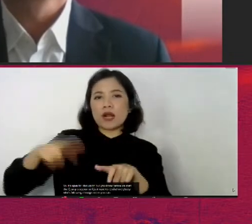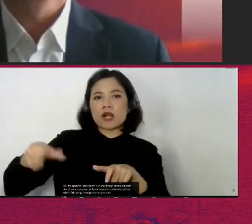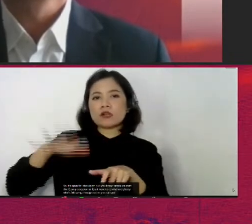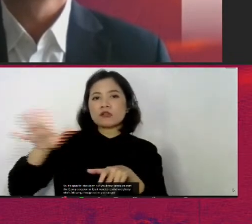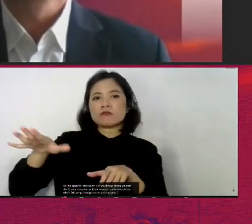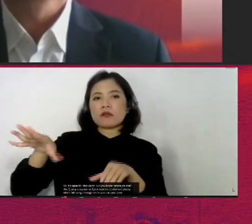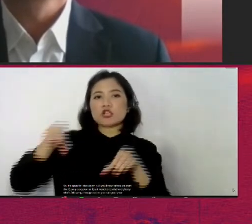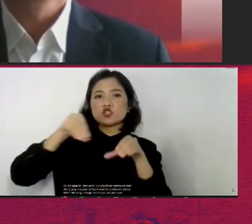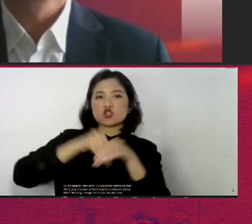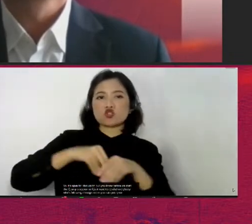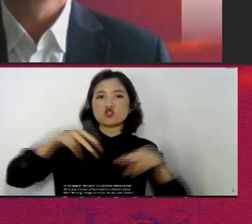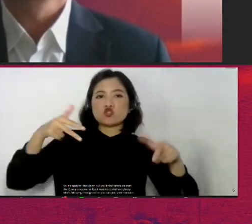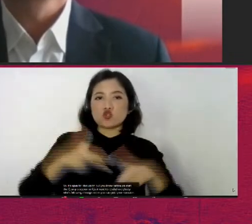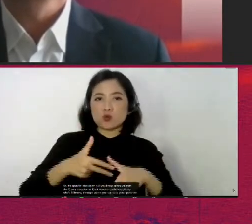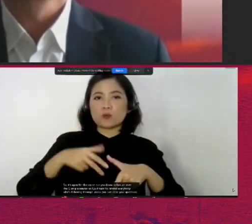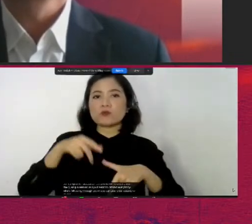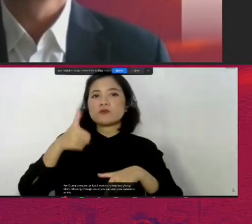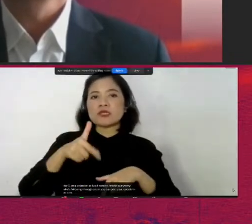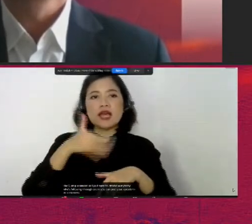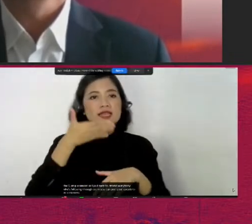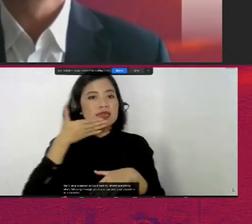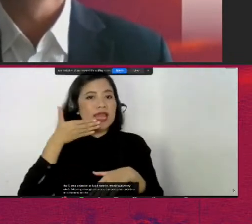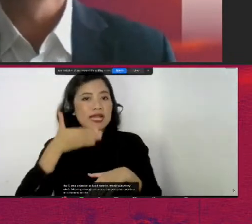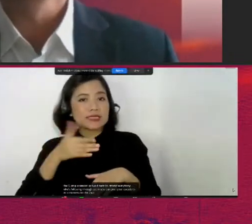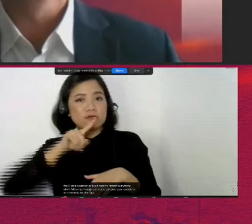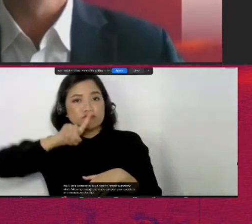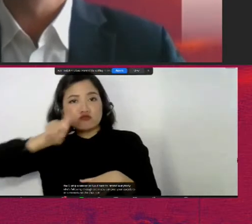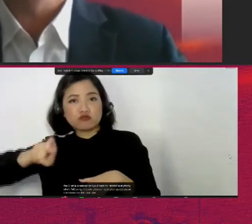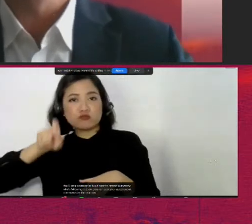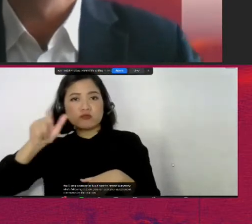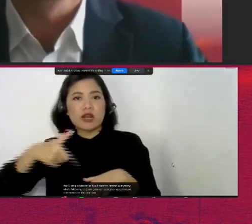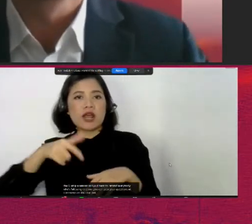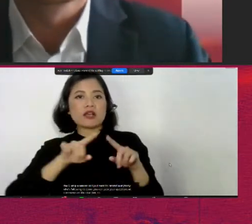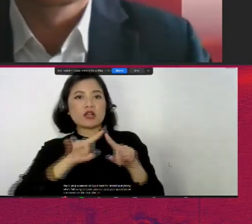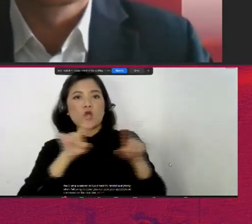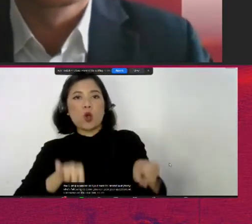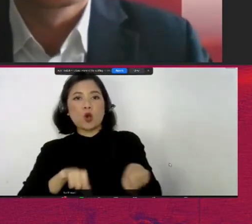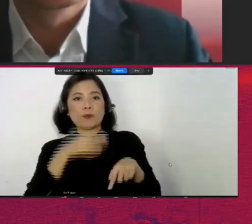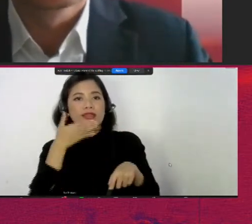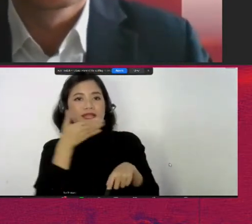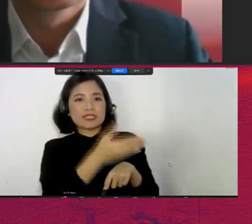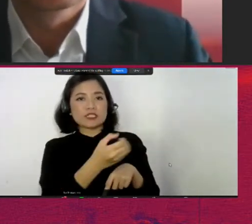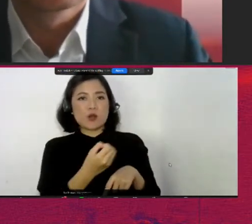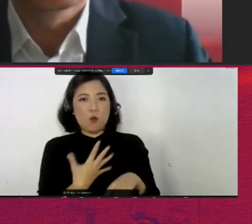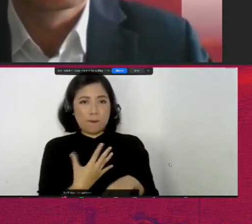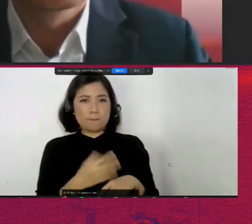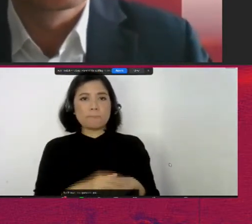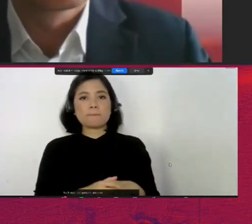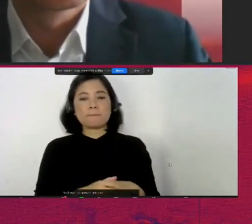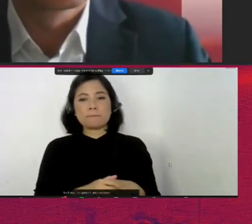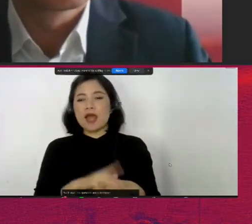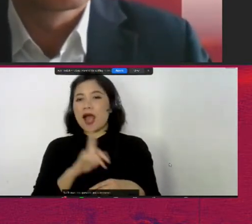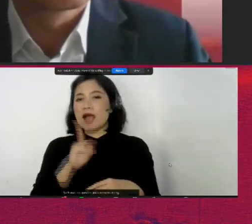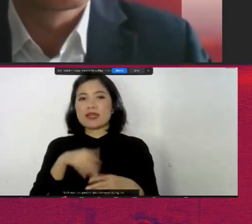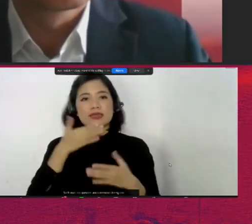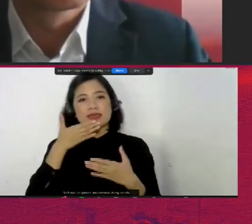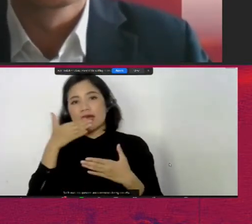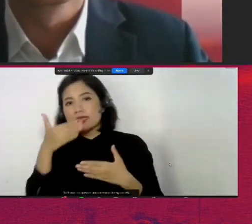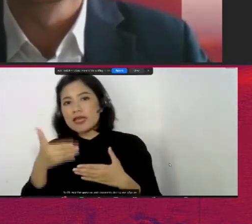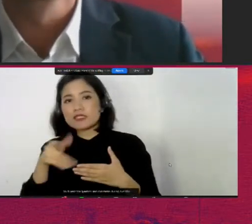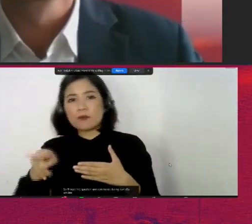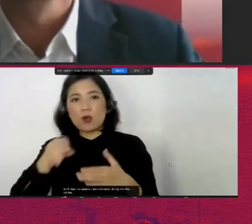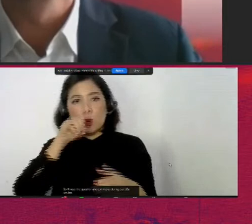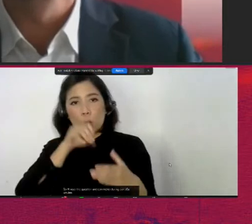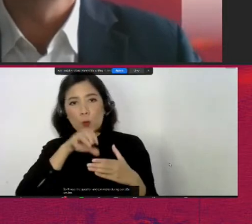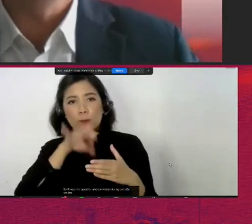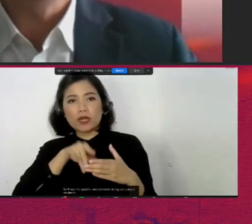your questions or comments on the chat box. So I'll read the question and comments during our Q&A session.